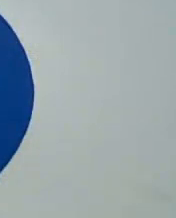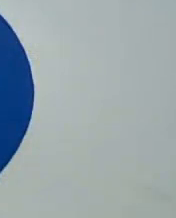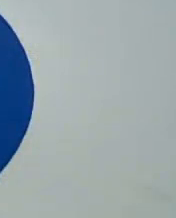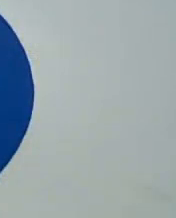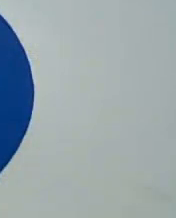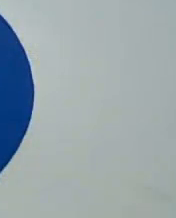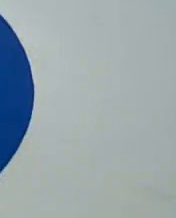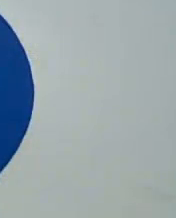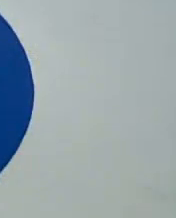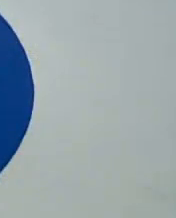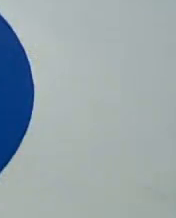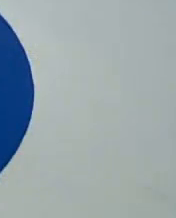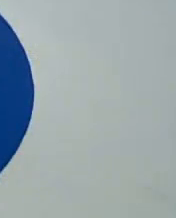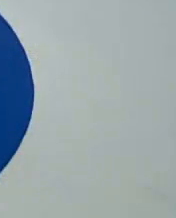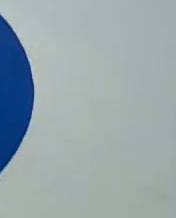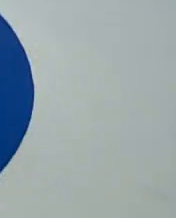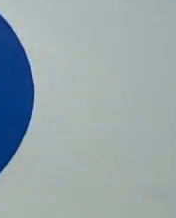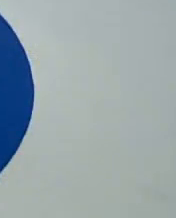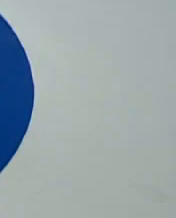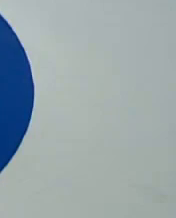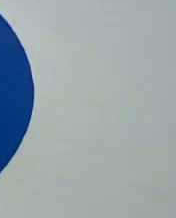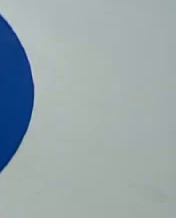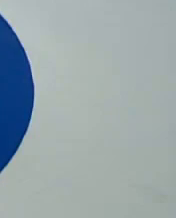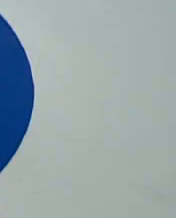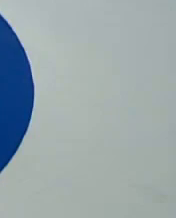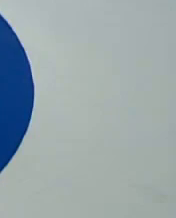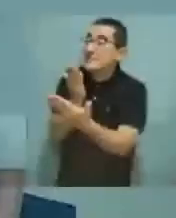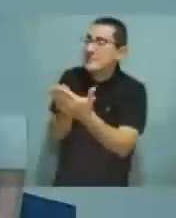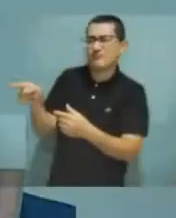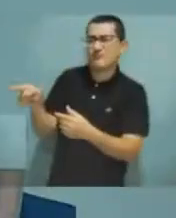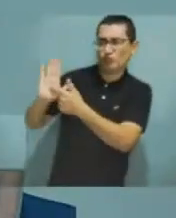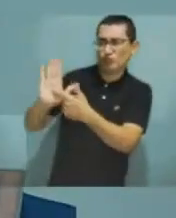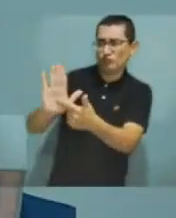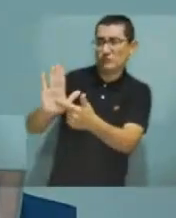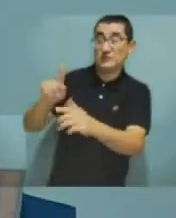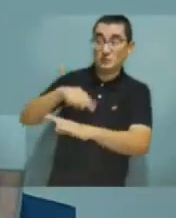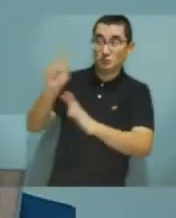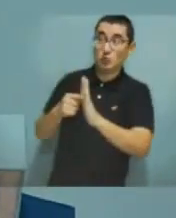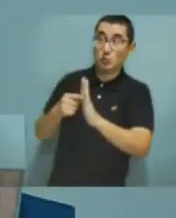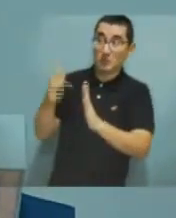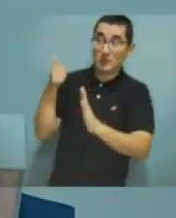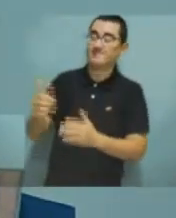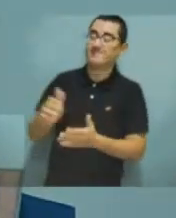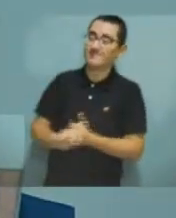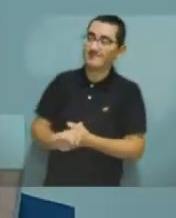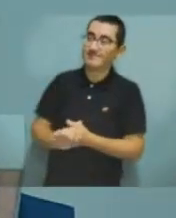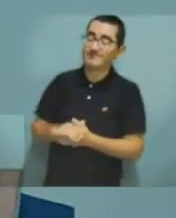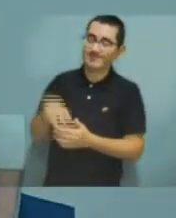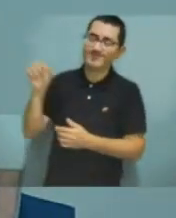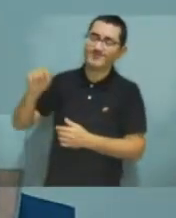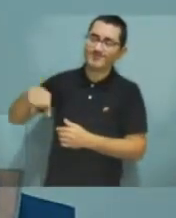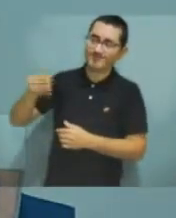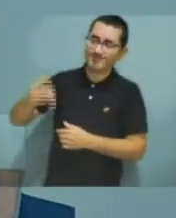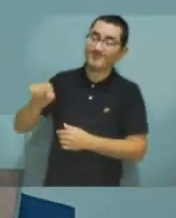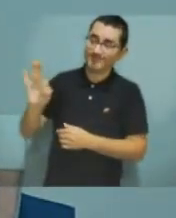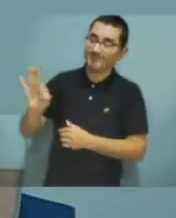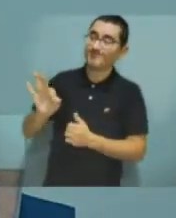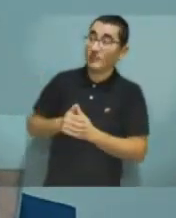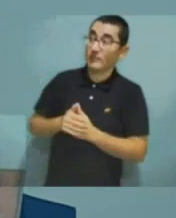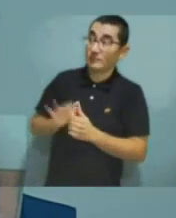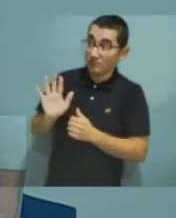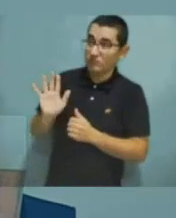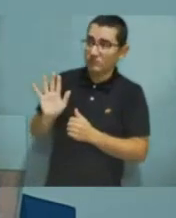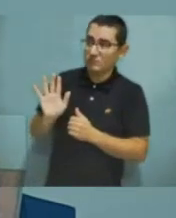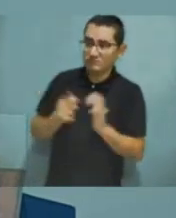Jose, thank you very much for your presentation. Very thorough. Effectively, yes, I mean, the